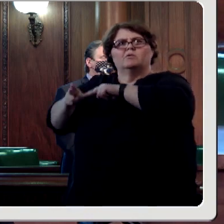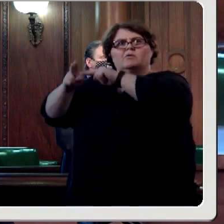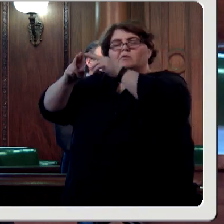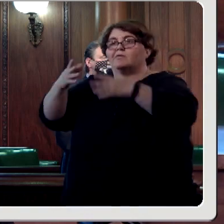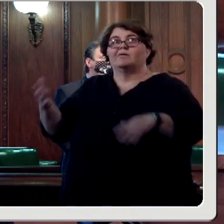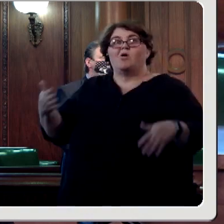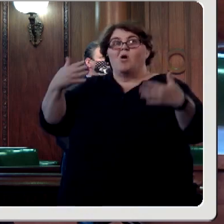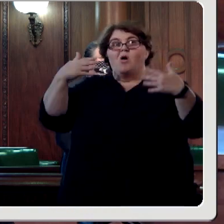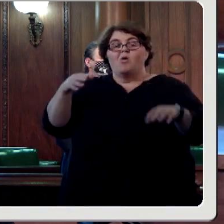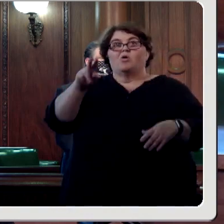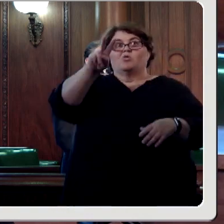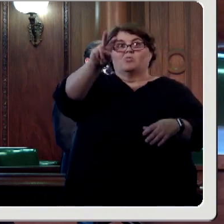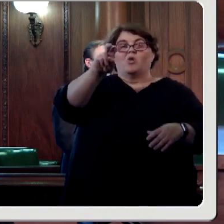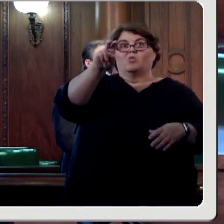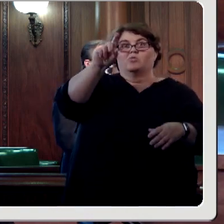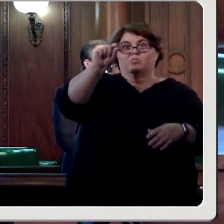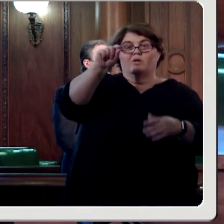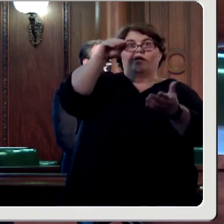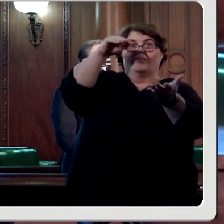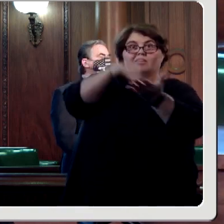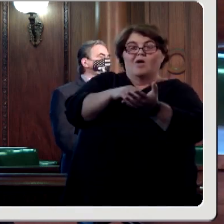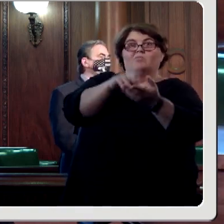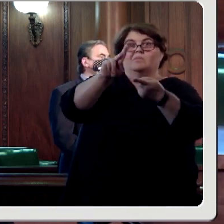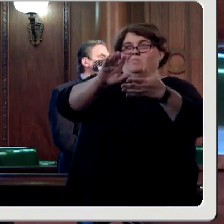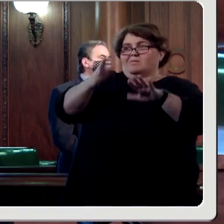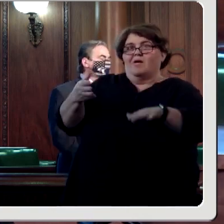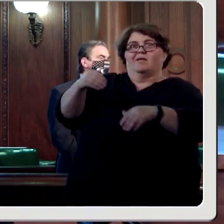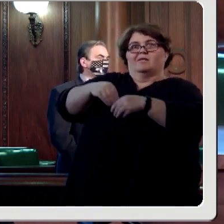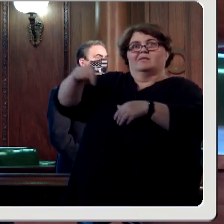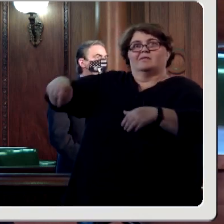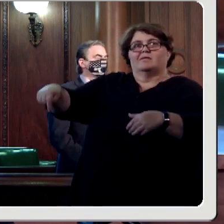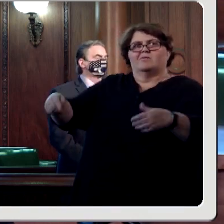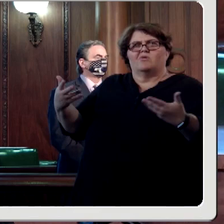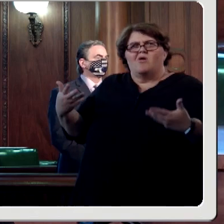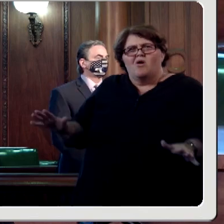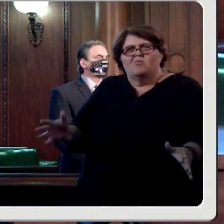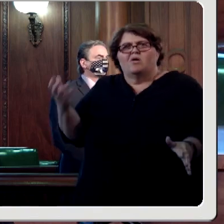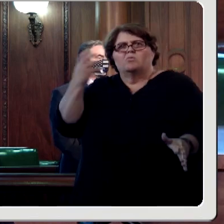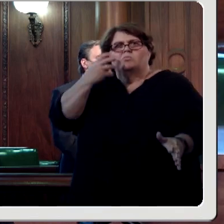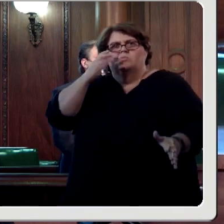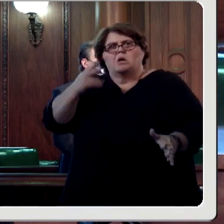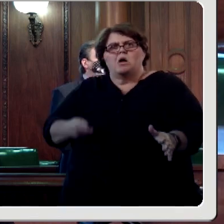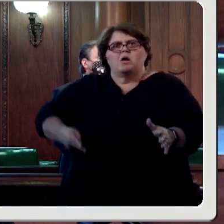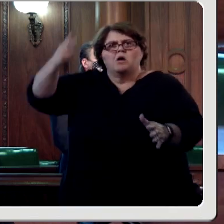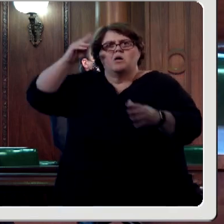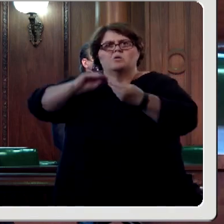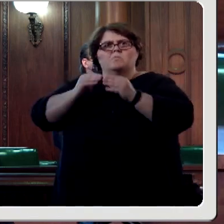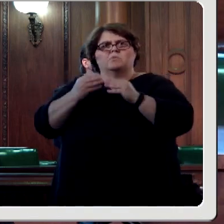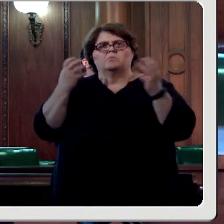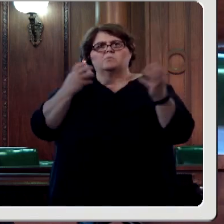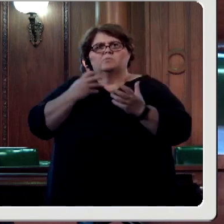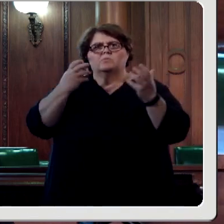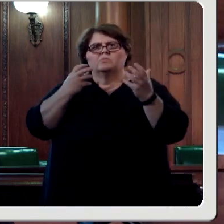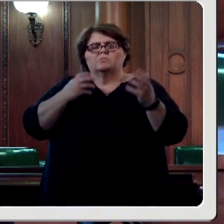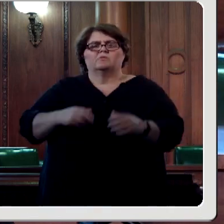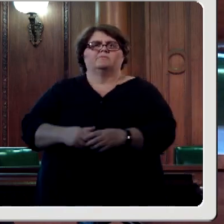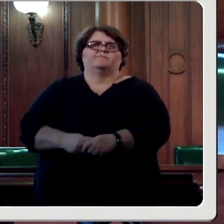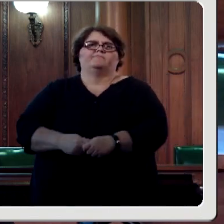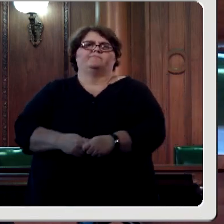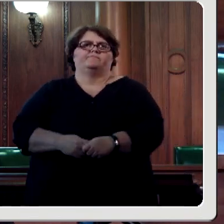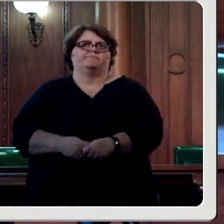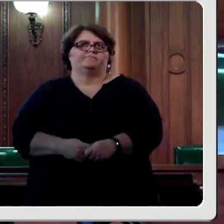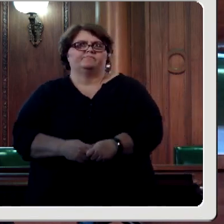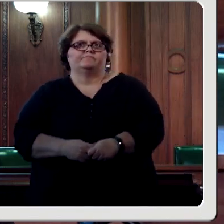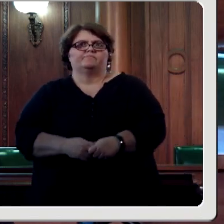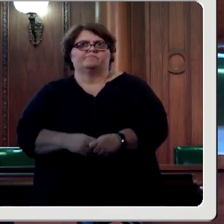disease, but there have been between 20 to 25% more deaths during this past period of this year